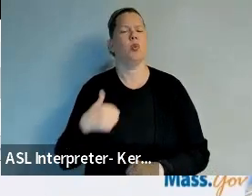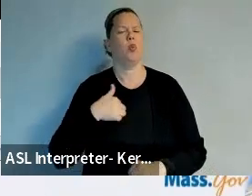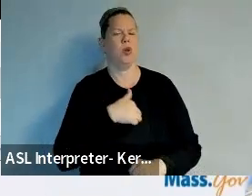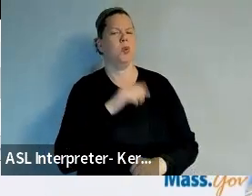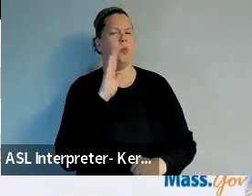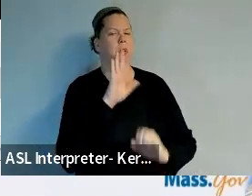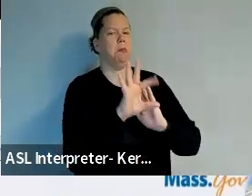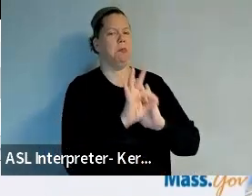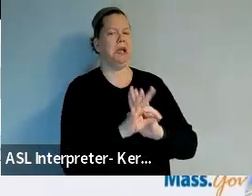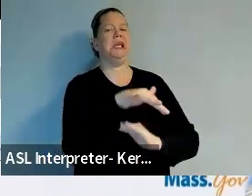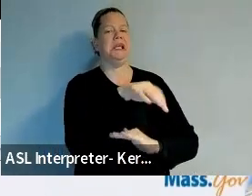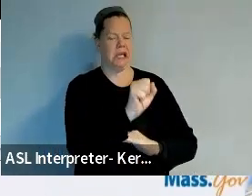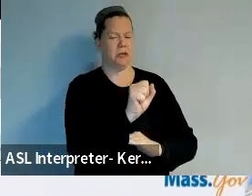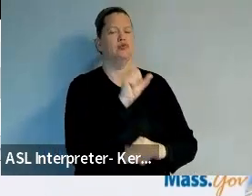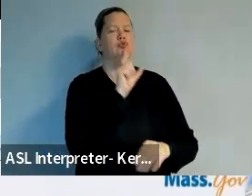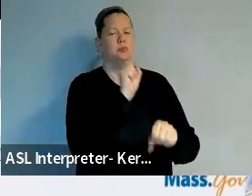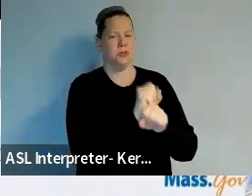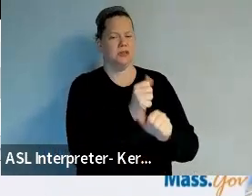yes.